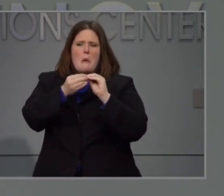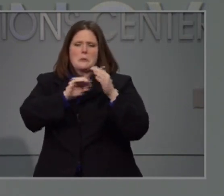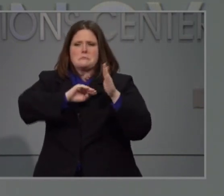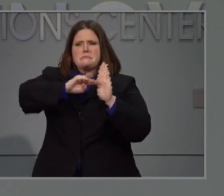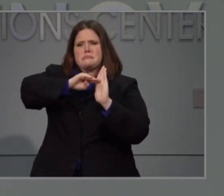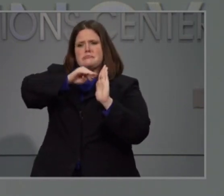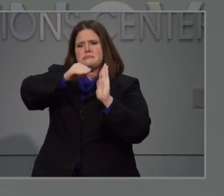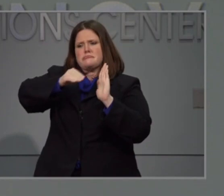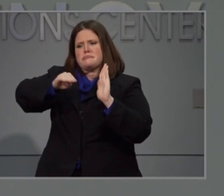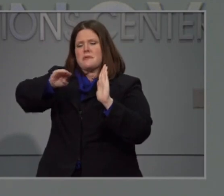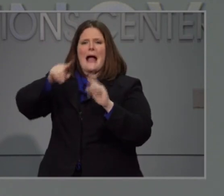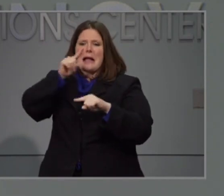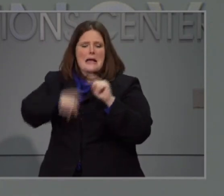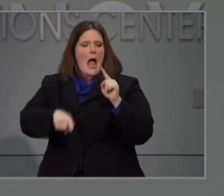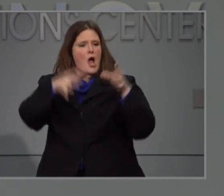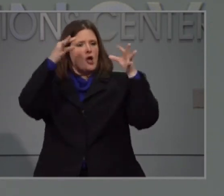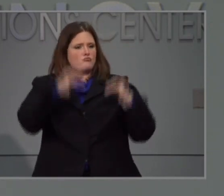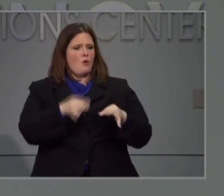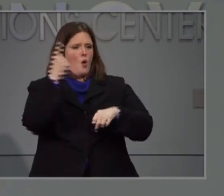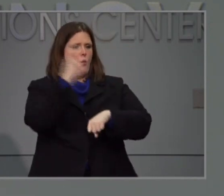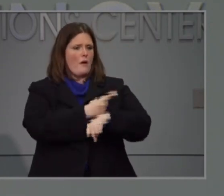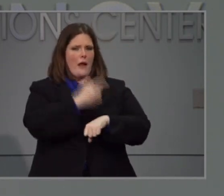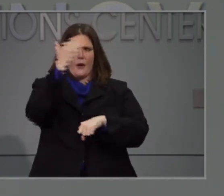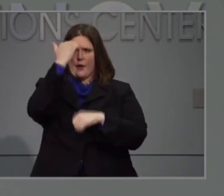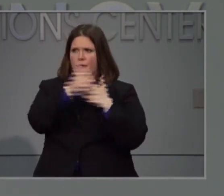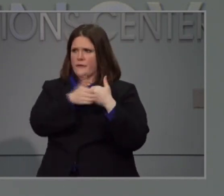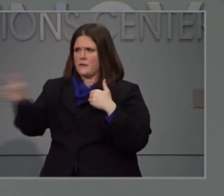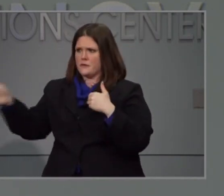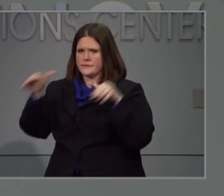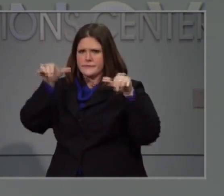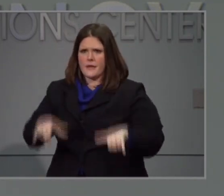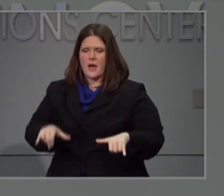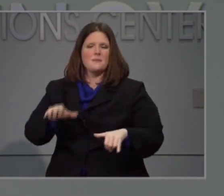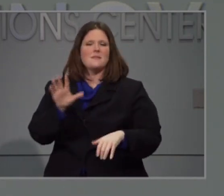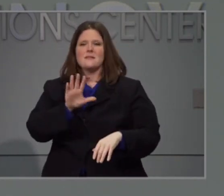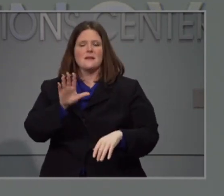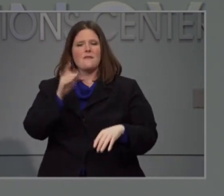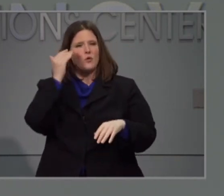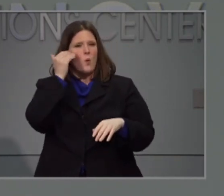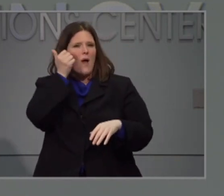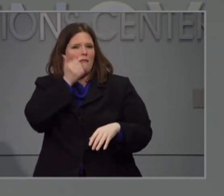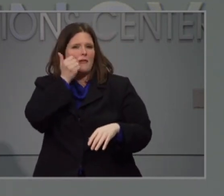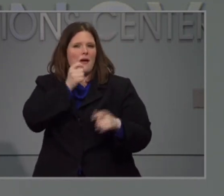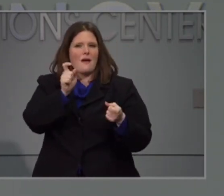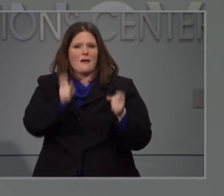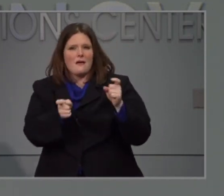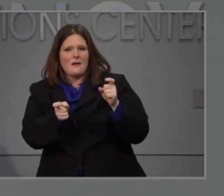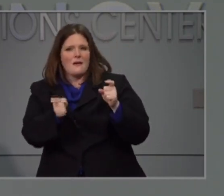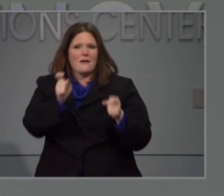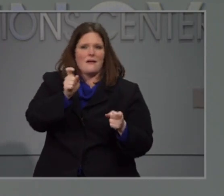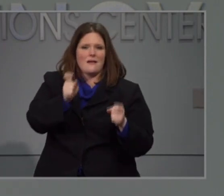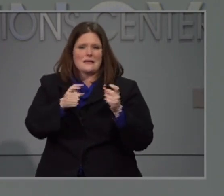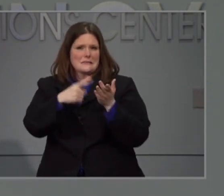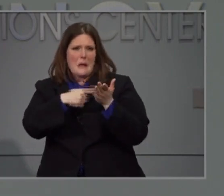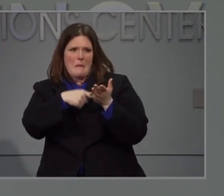any one day and make a decision. You have to know, was that an anomaly of data or one thing happened? And so that's why